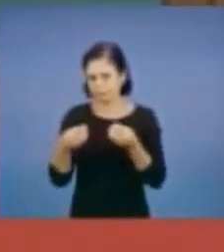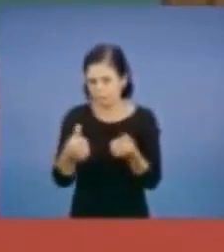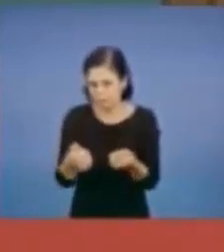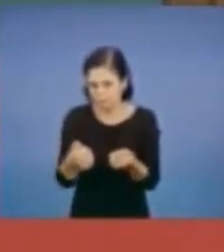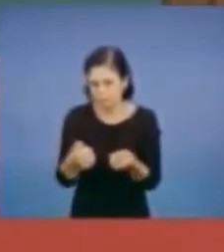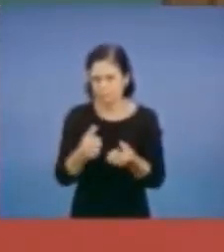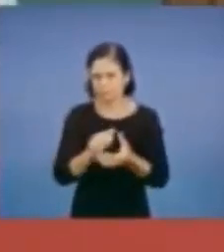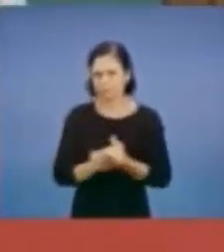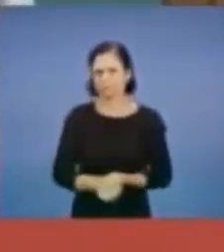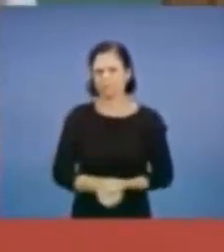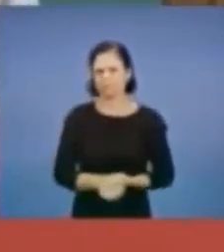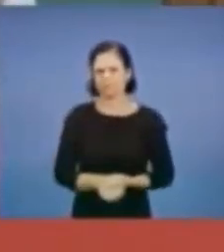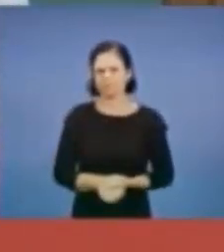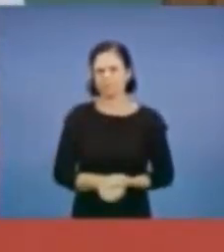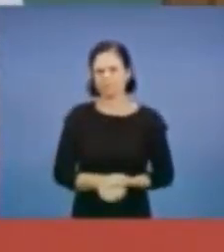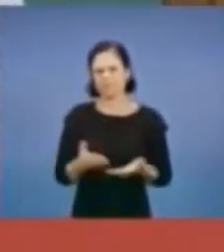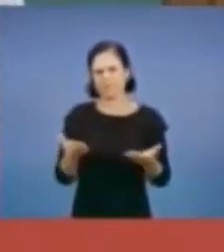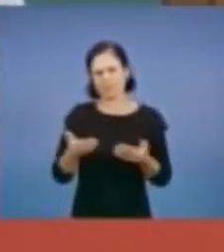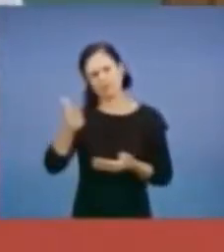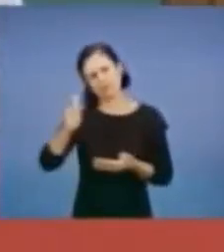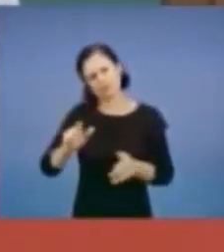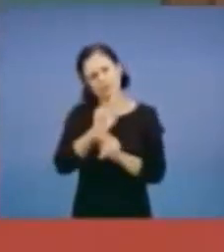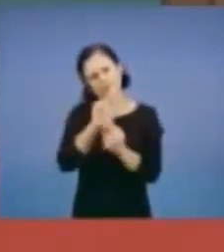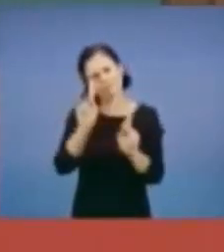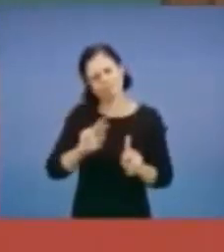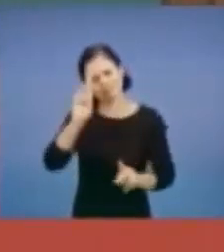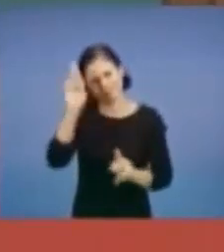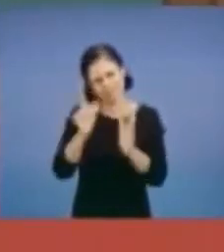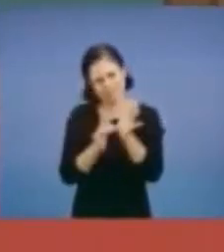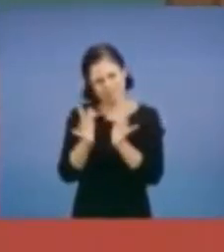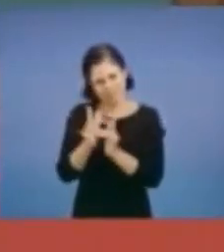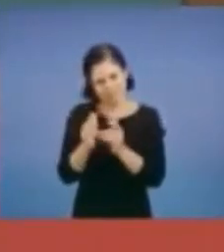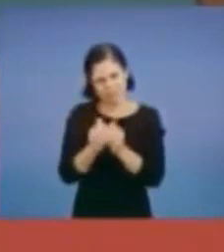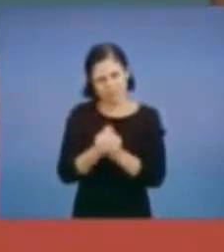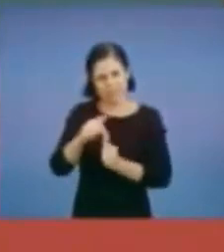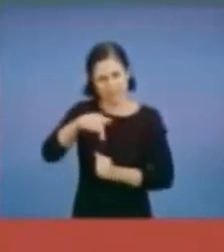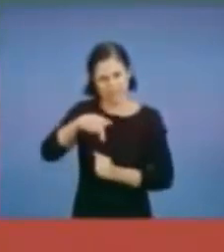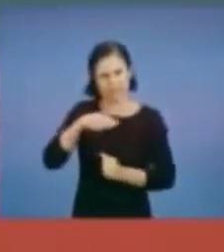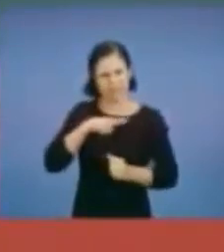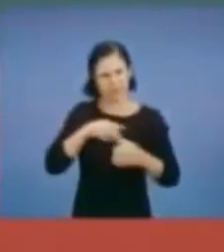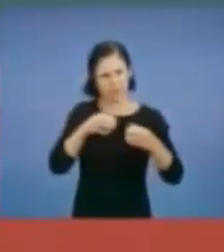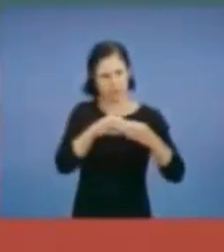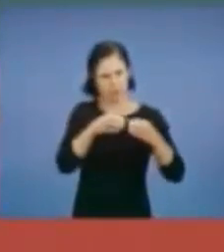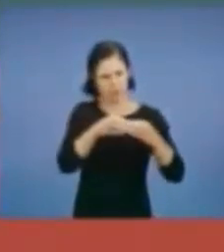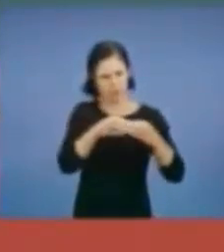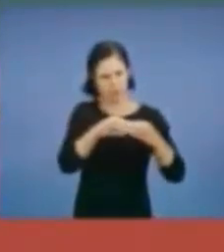aspects that we are going to approach. So once again, I want to